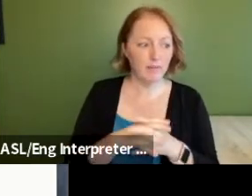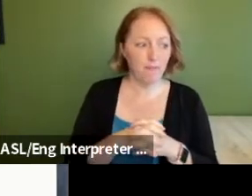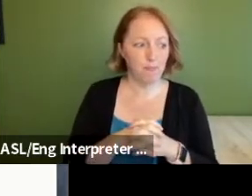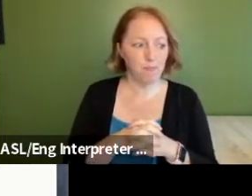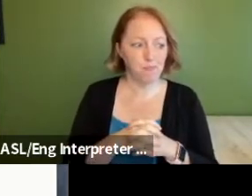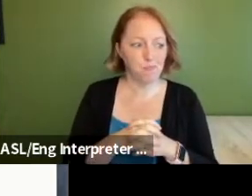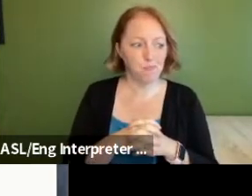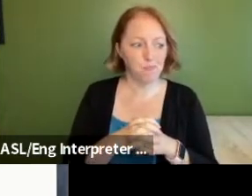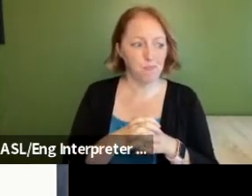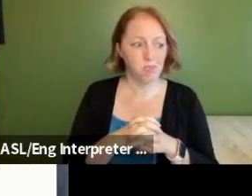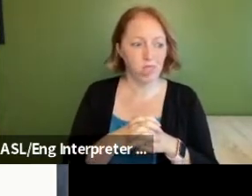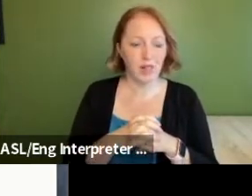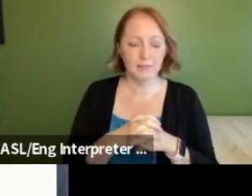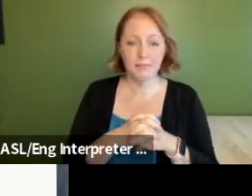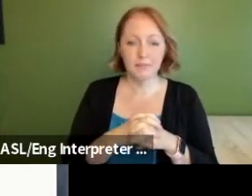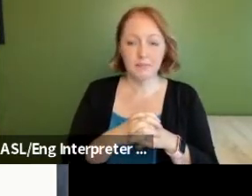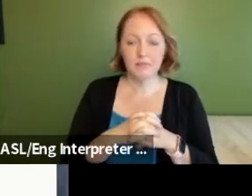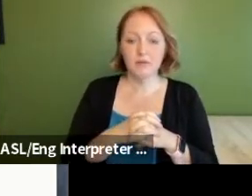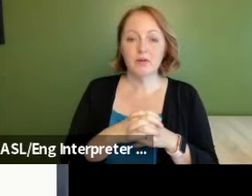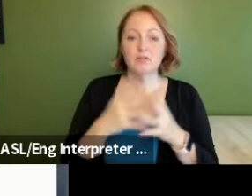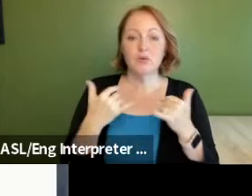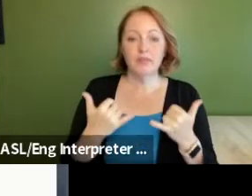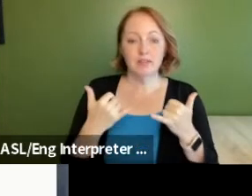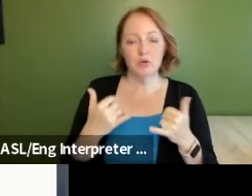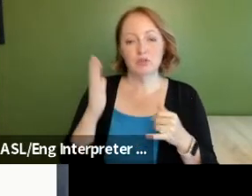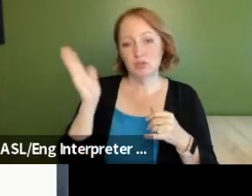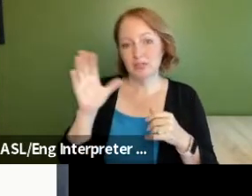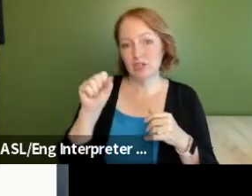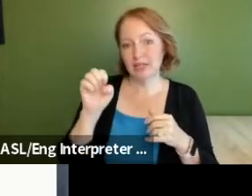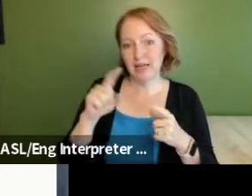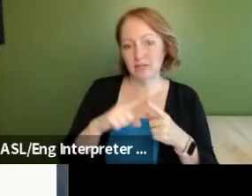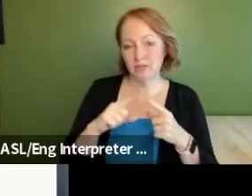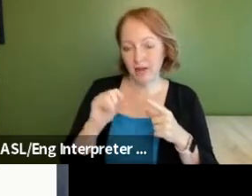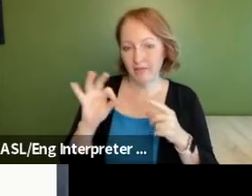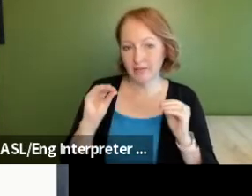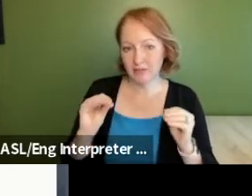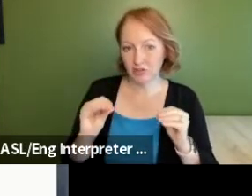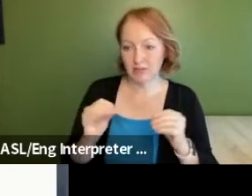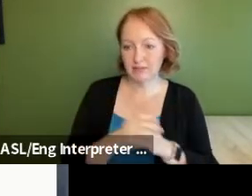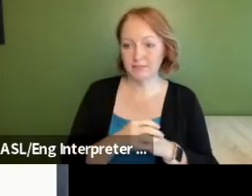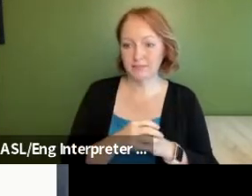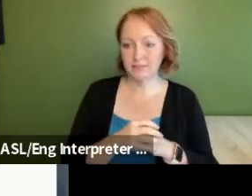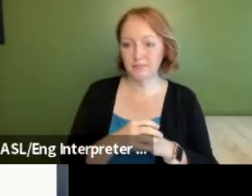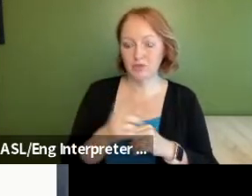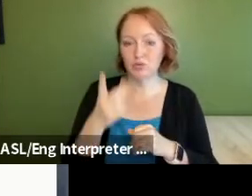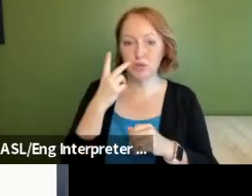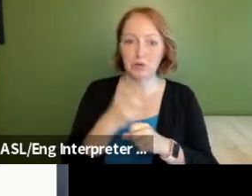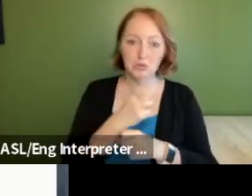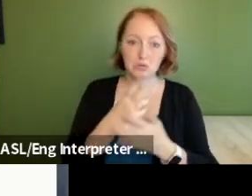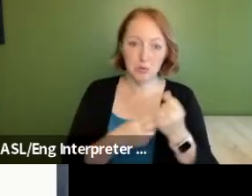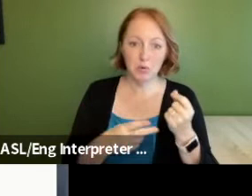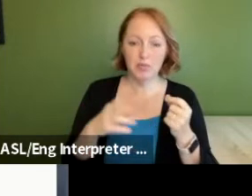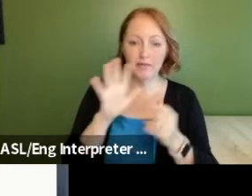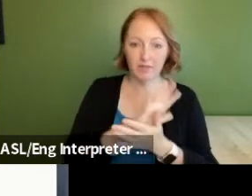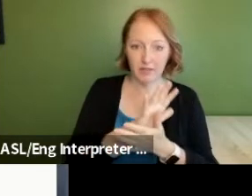gonna. So at this point, she's presented her case of teaching. She's, you saw that she used both